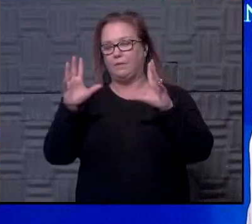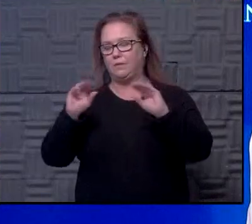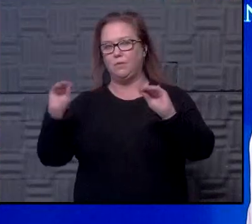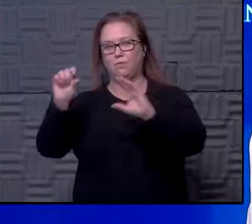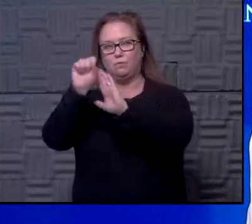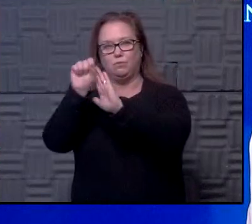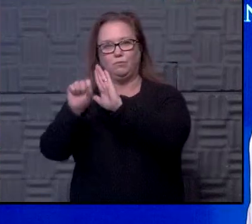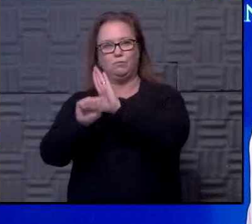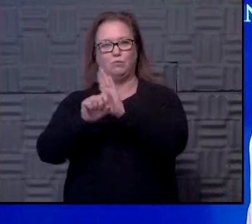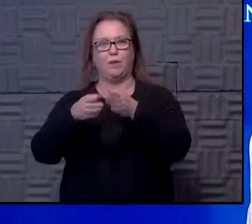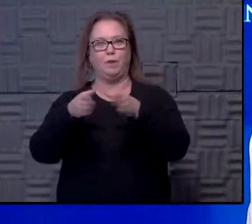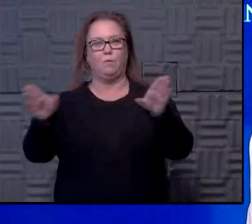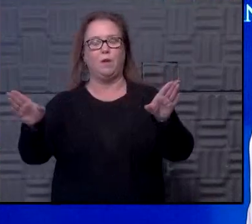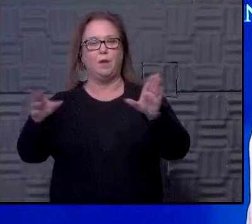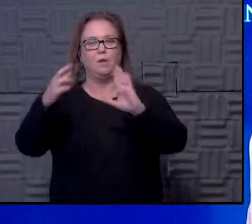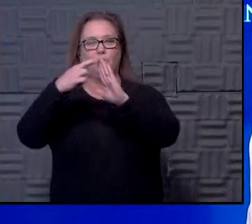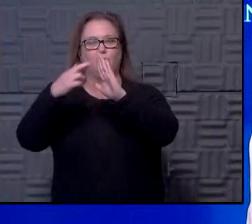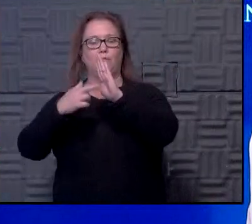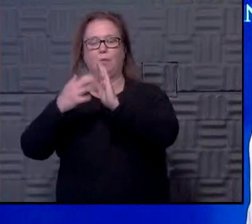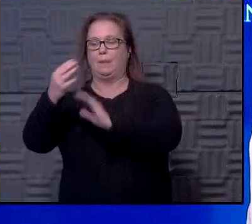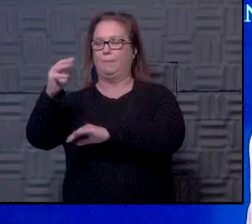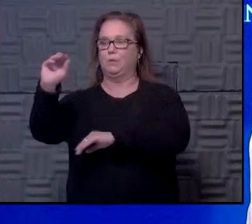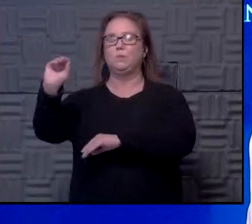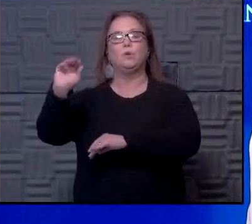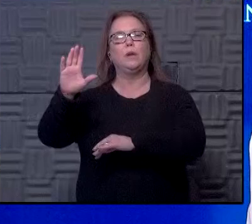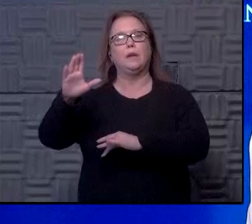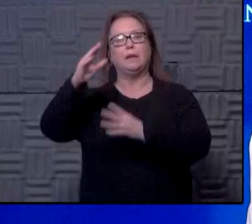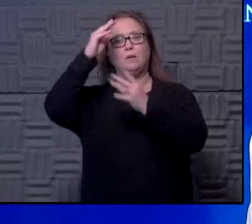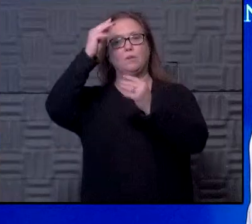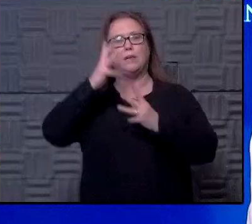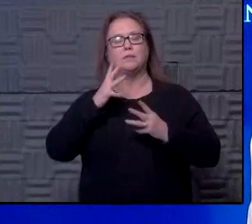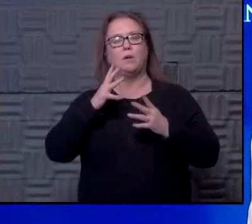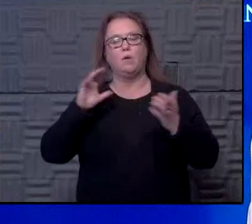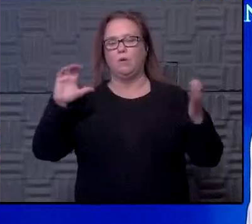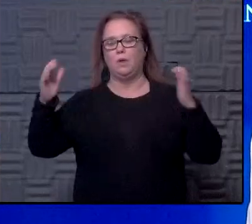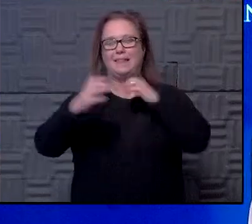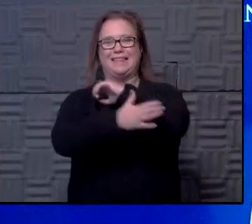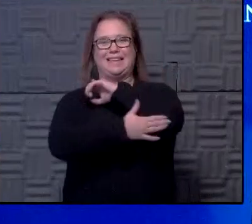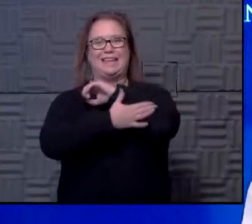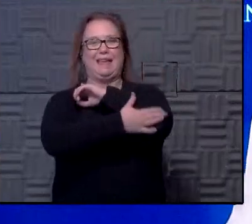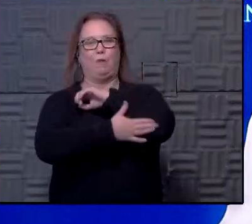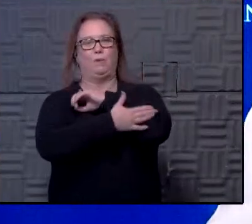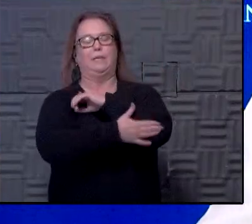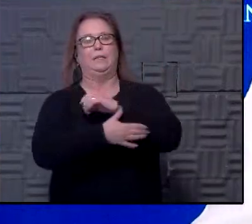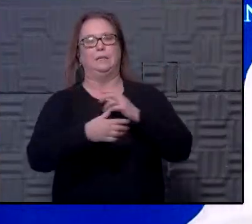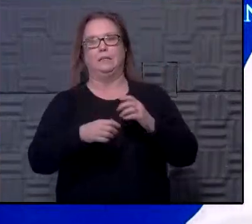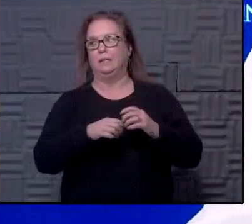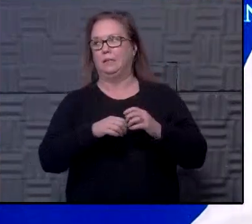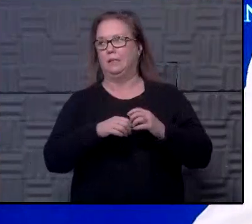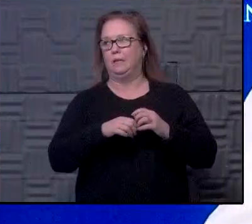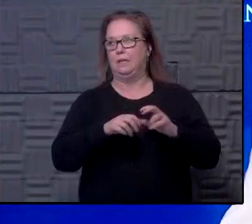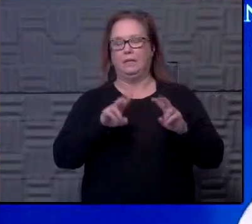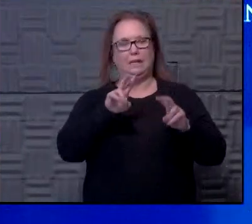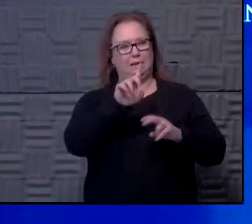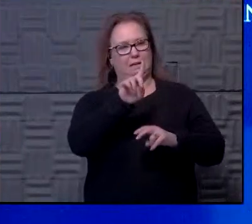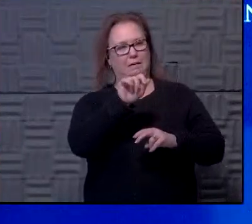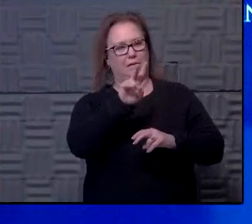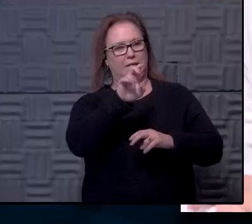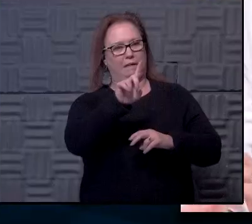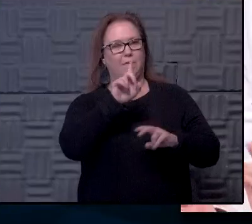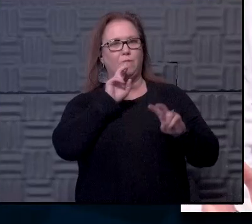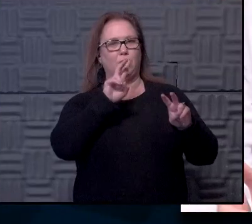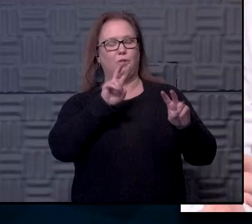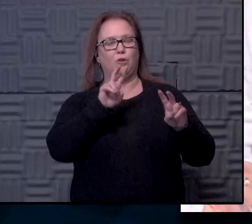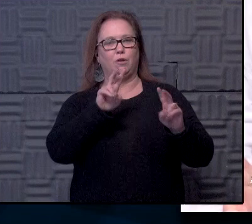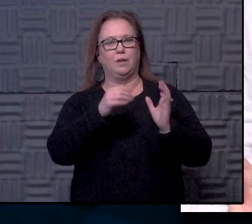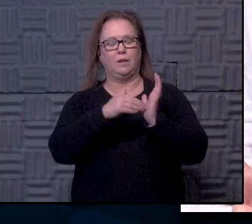statewide mandate in Missouri. Can you update us at all on what the numbers say about those that do versus those that don't? David, have you taken a look at that recently? And I know